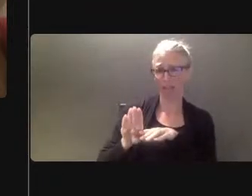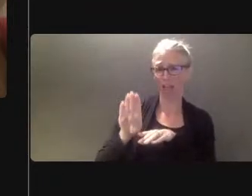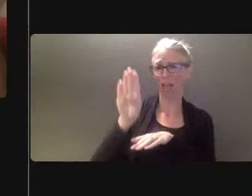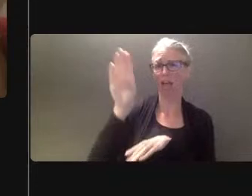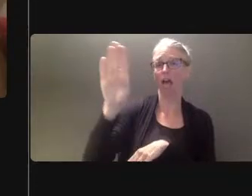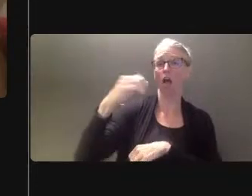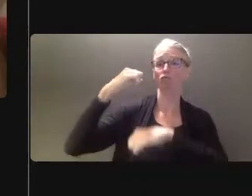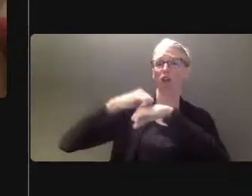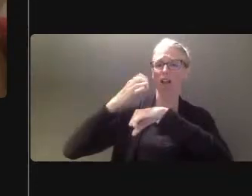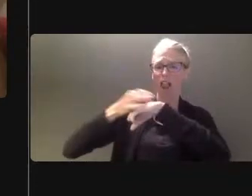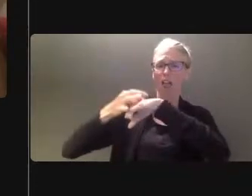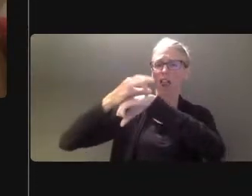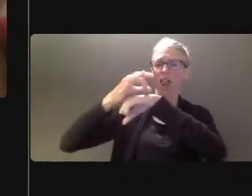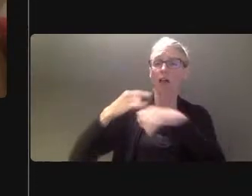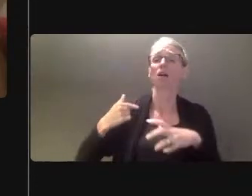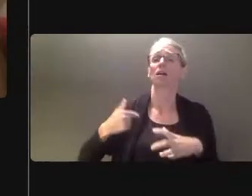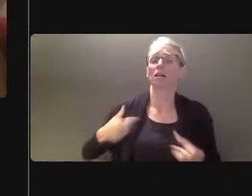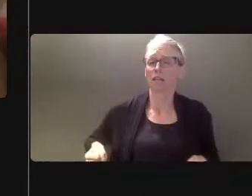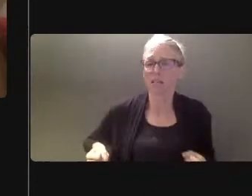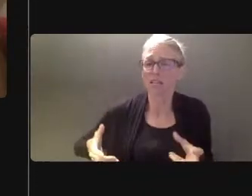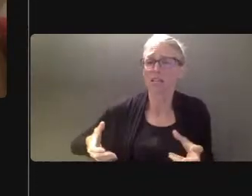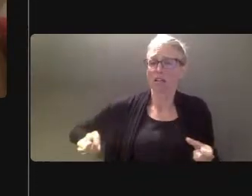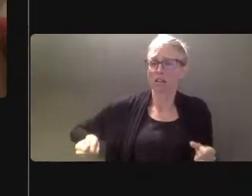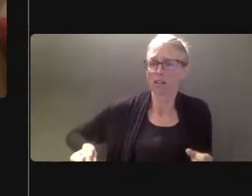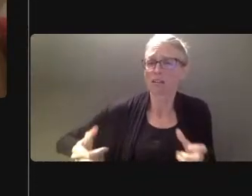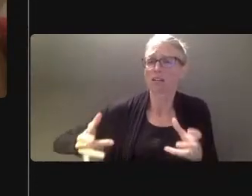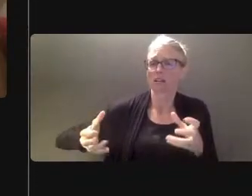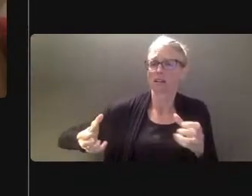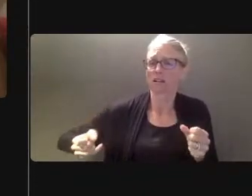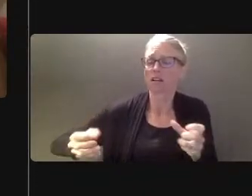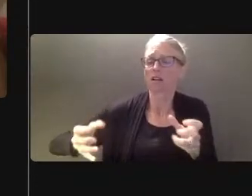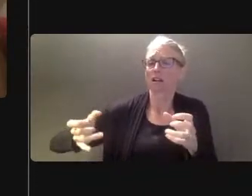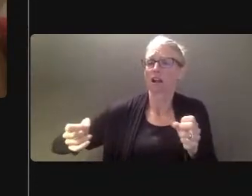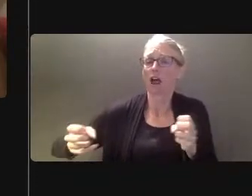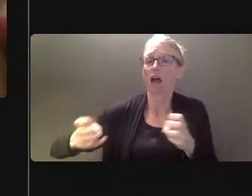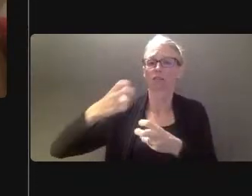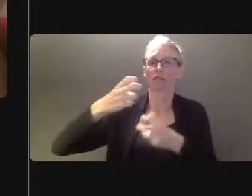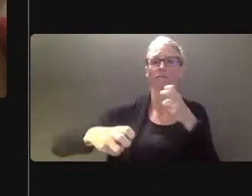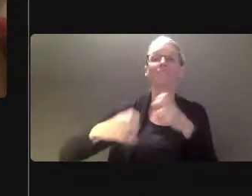day, as compared to if it's hard packed, then that's going to be a bit more enjoyable."